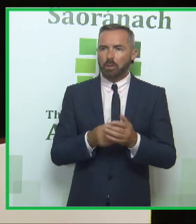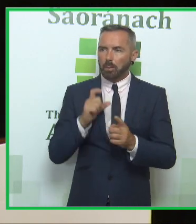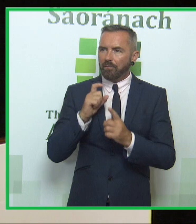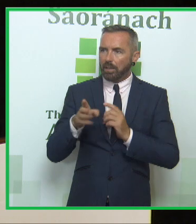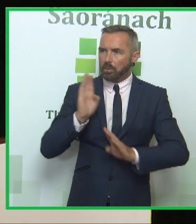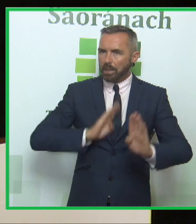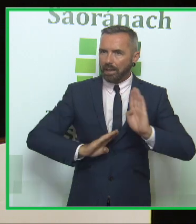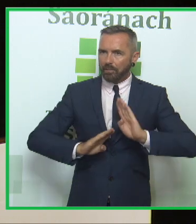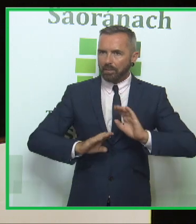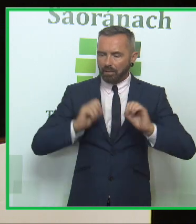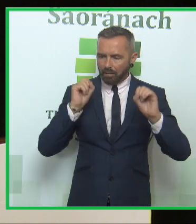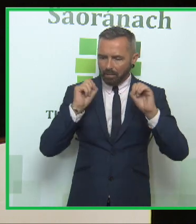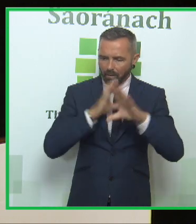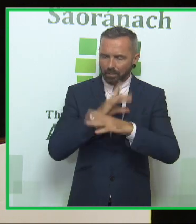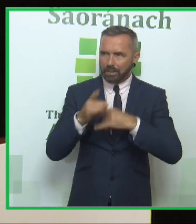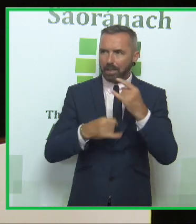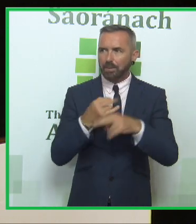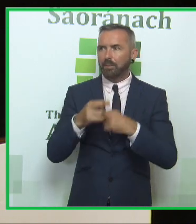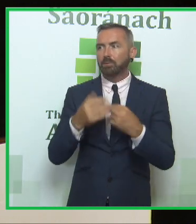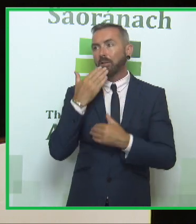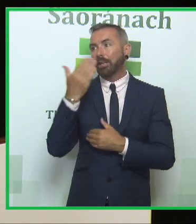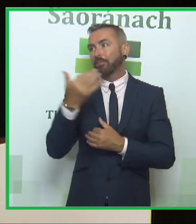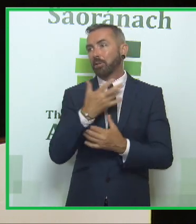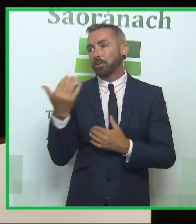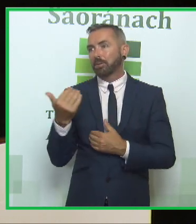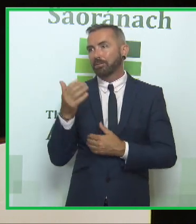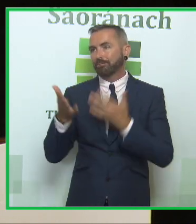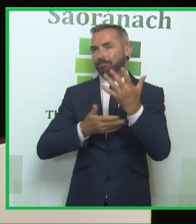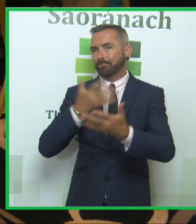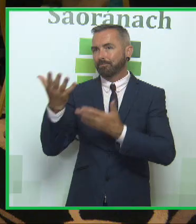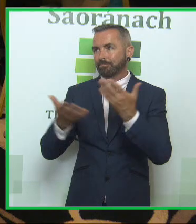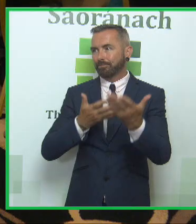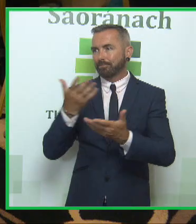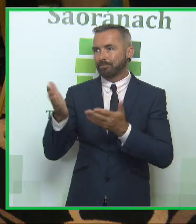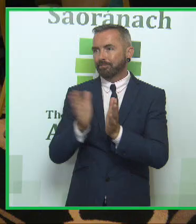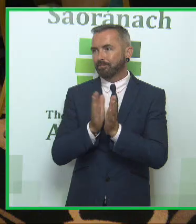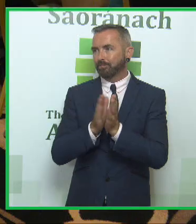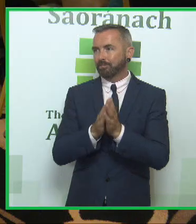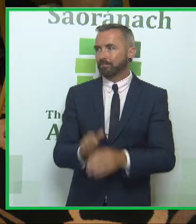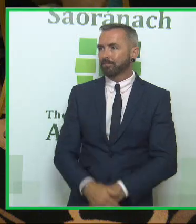to all the discussions that's going on in the room. So thanks very much. You deserve a round of applause. Well done.